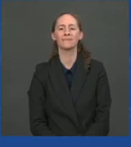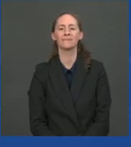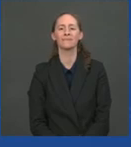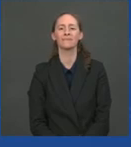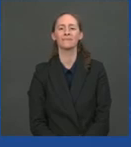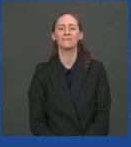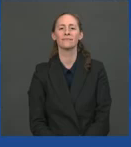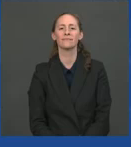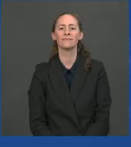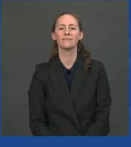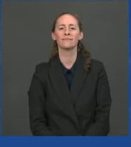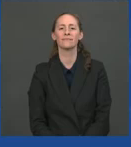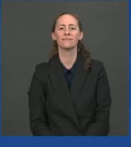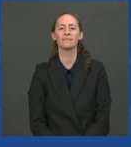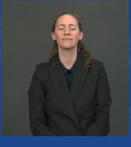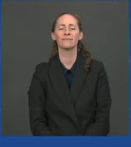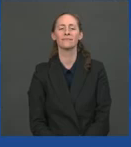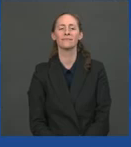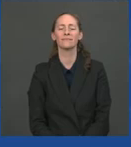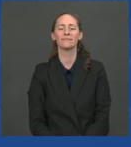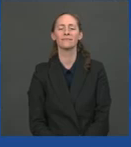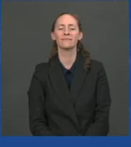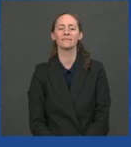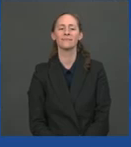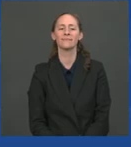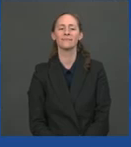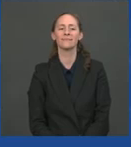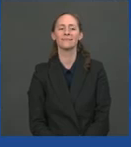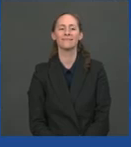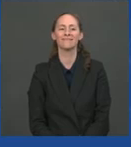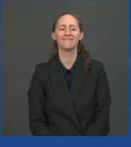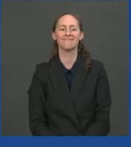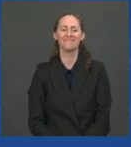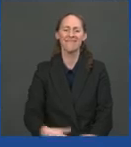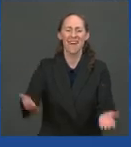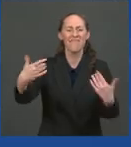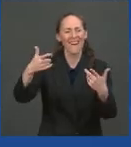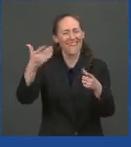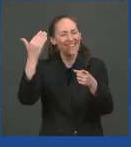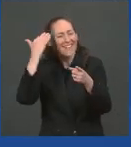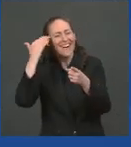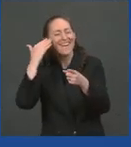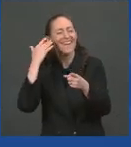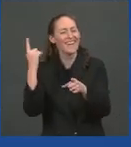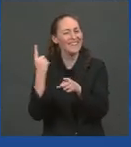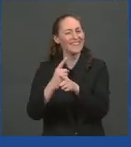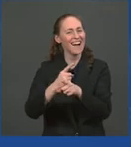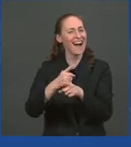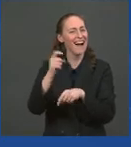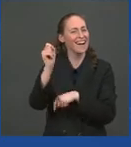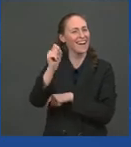If you guys aren't here, come on, man. If you guys aren't here, they're gonna think I stole the jersey.